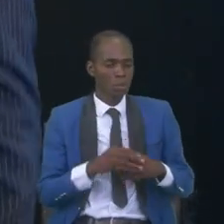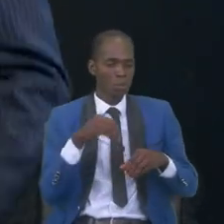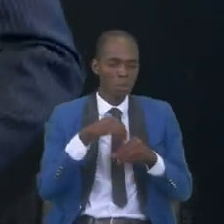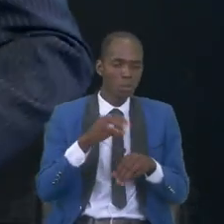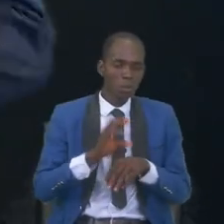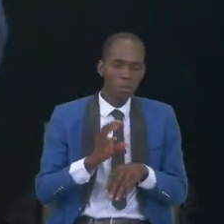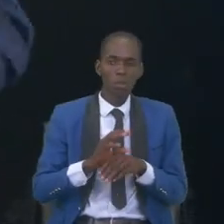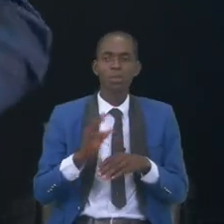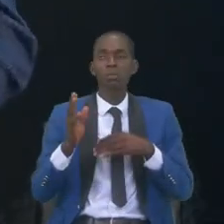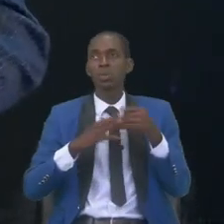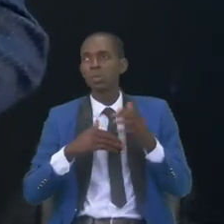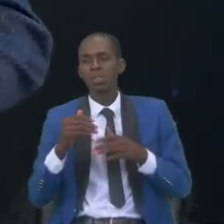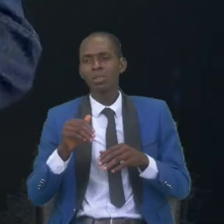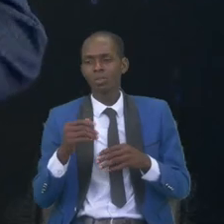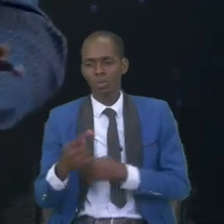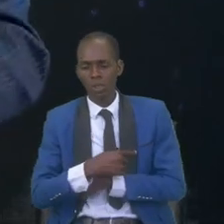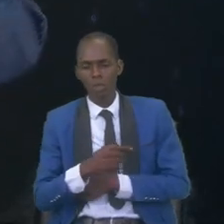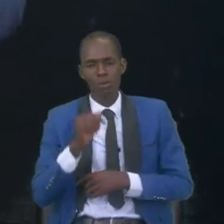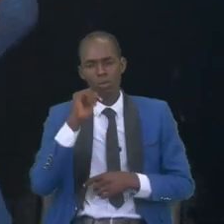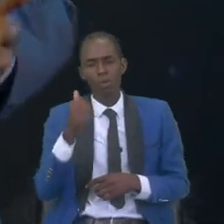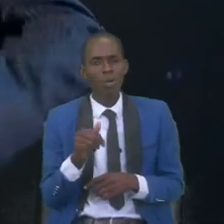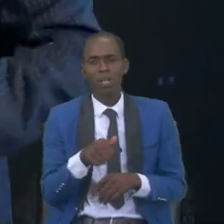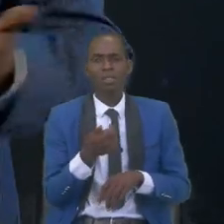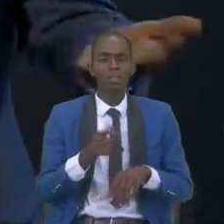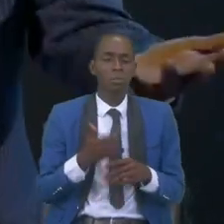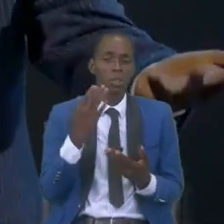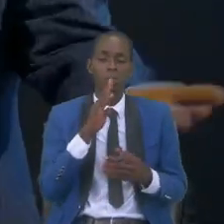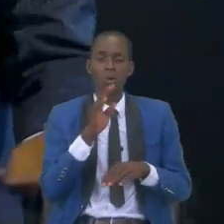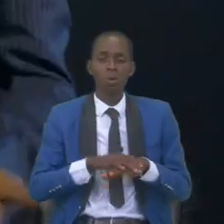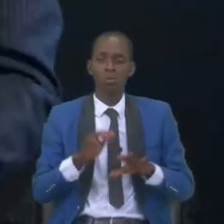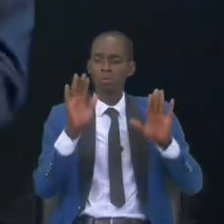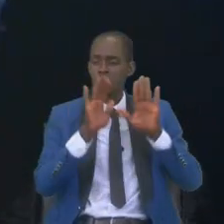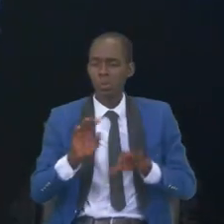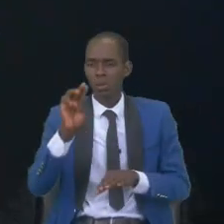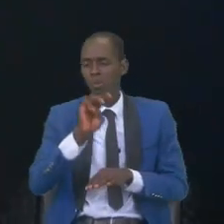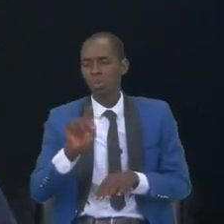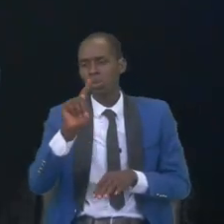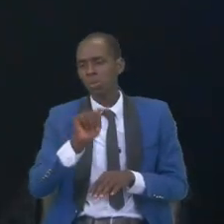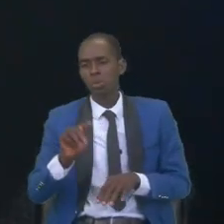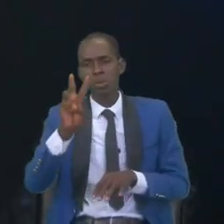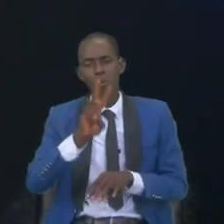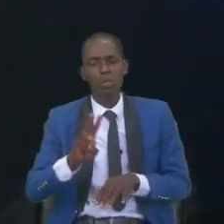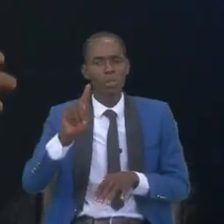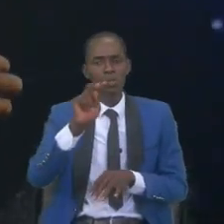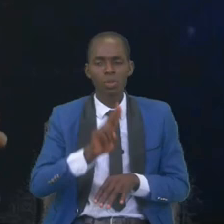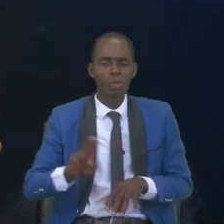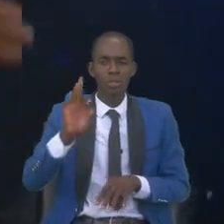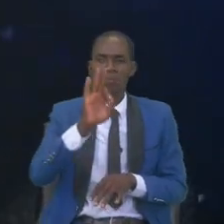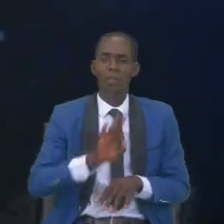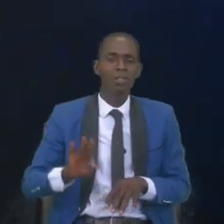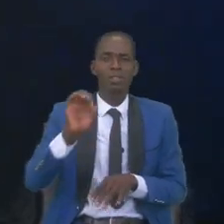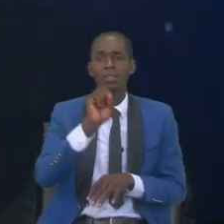any other day, whether it is Sunday or it is Monday or Tuesday or Wednesday, Thursday, Friday or Saturday, it wants us to be